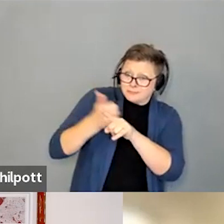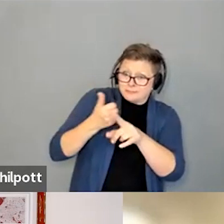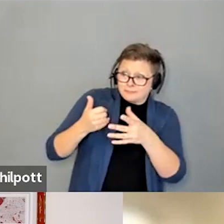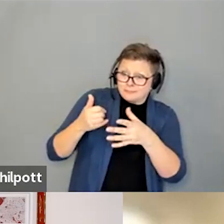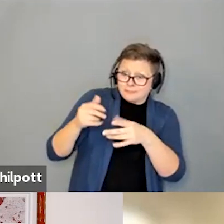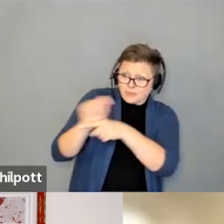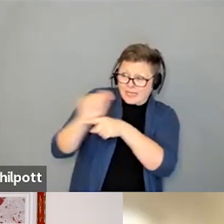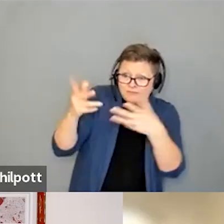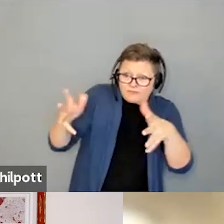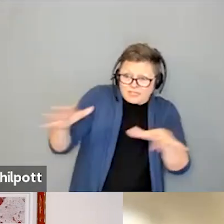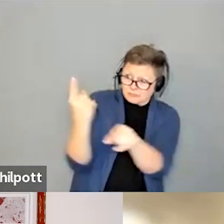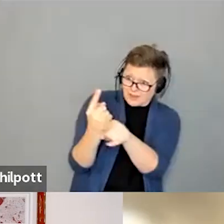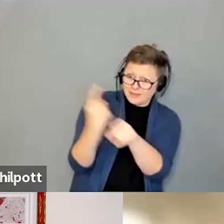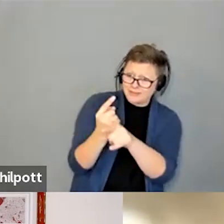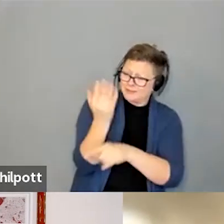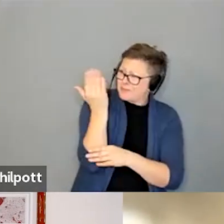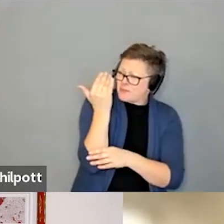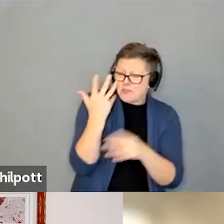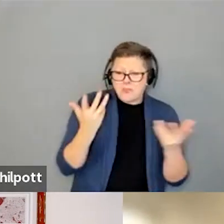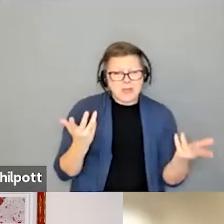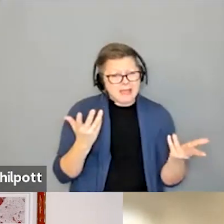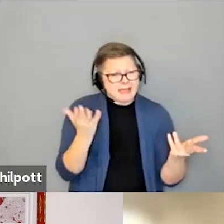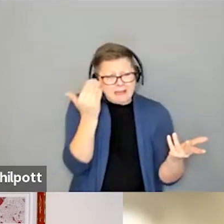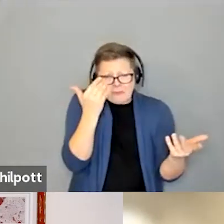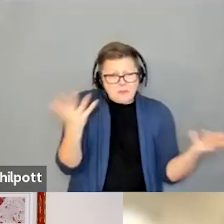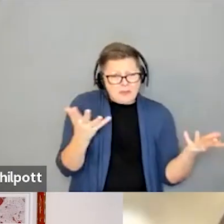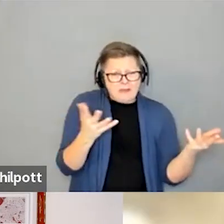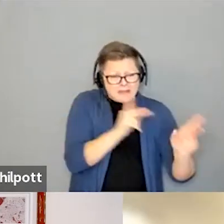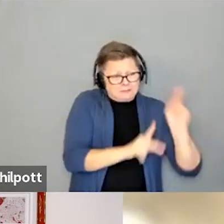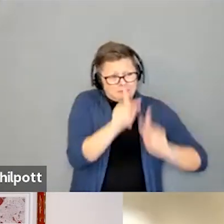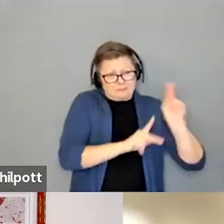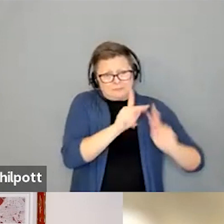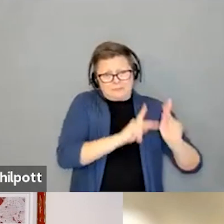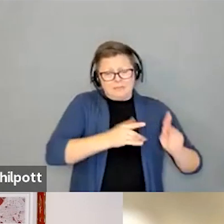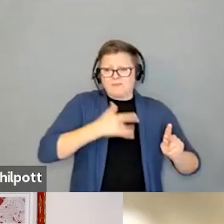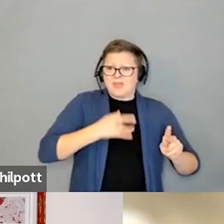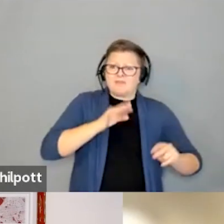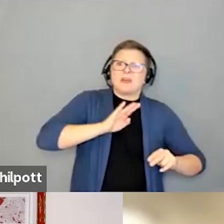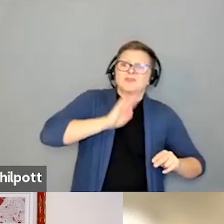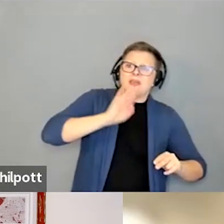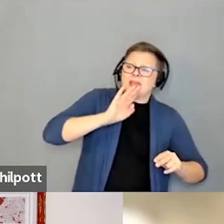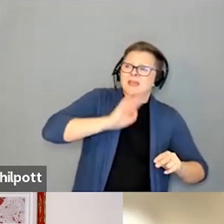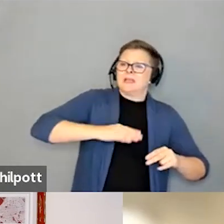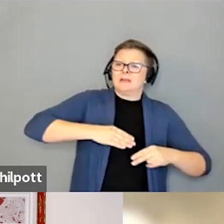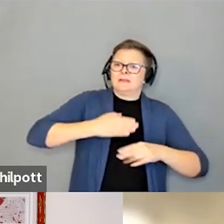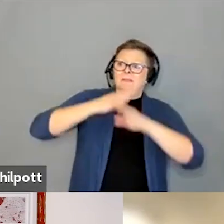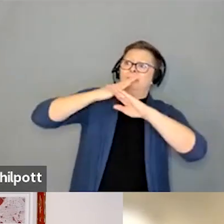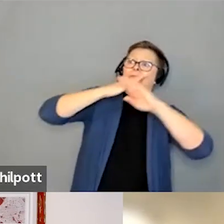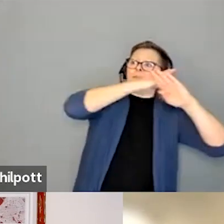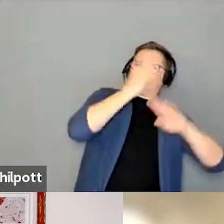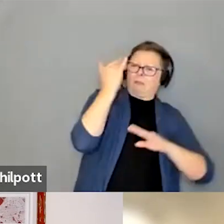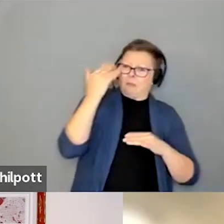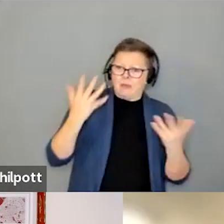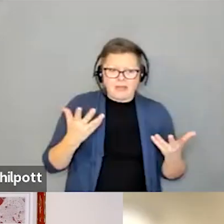getting this kind of response? These types of pretty harsh words if people are speaking